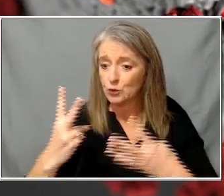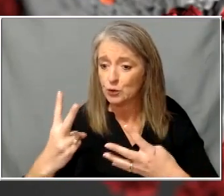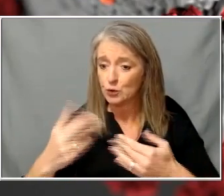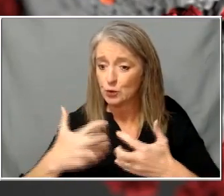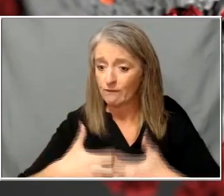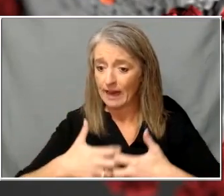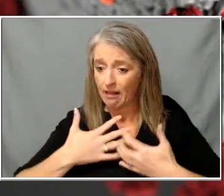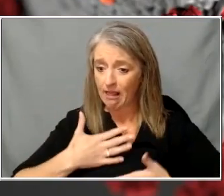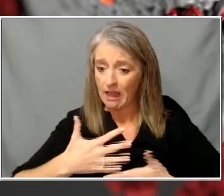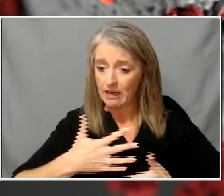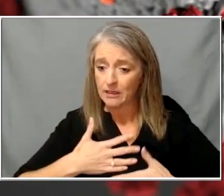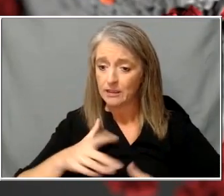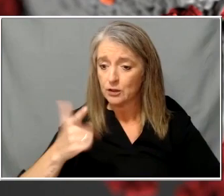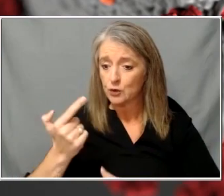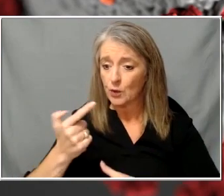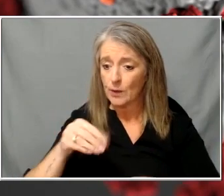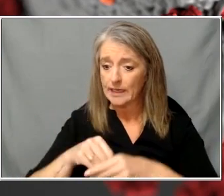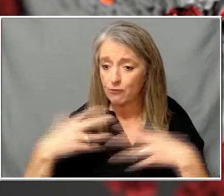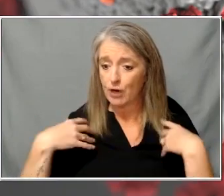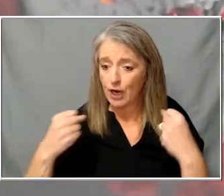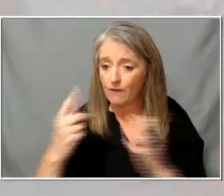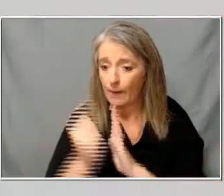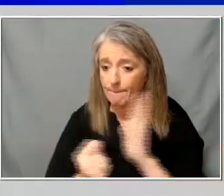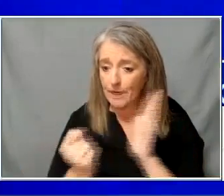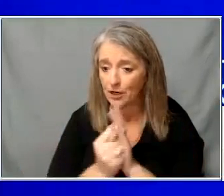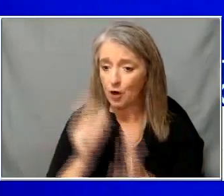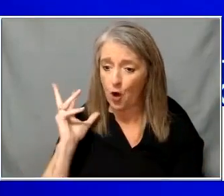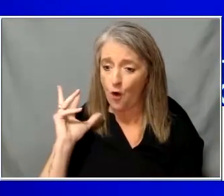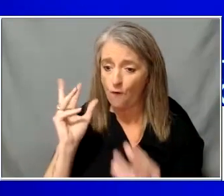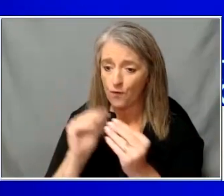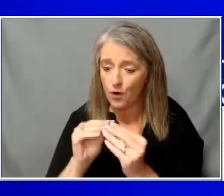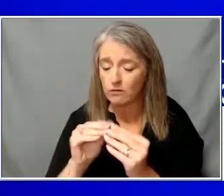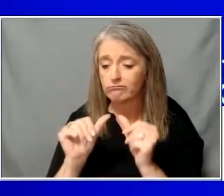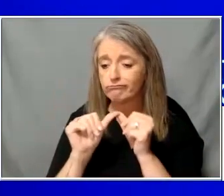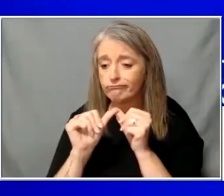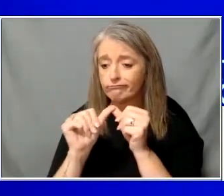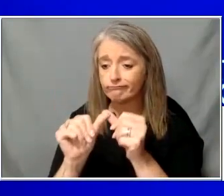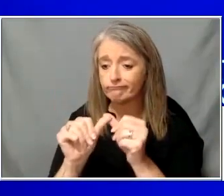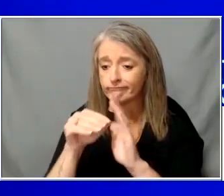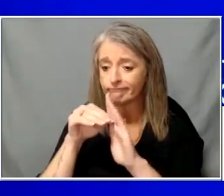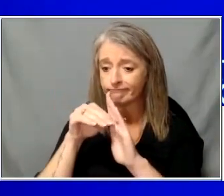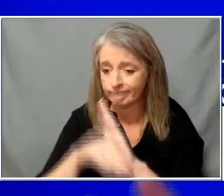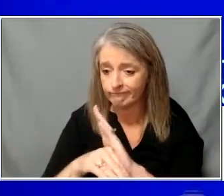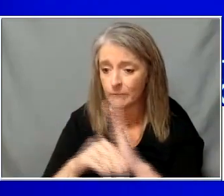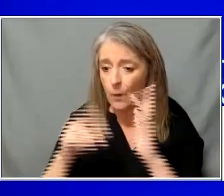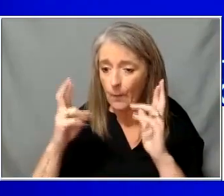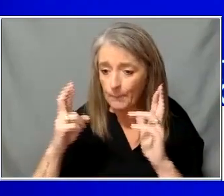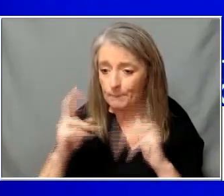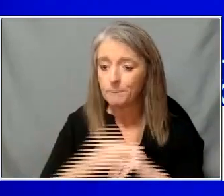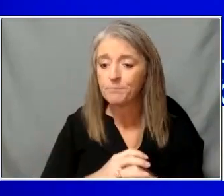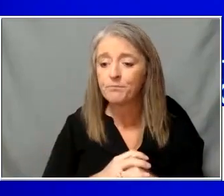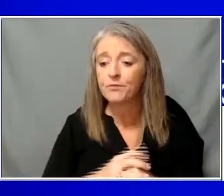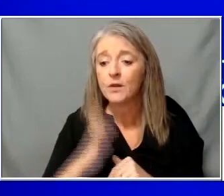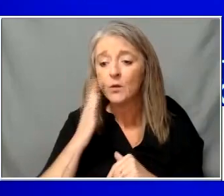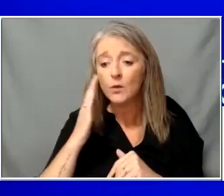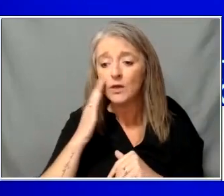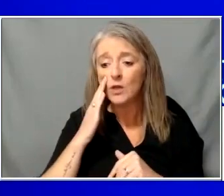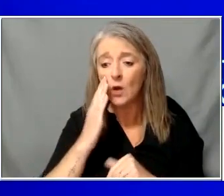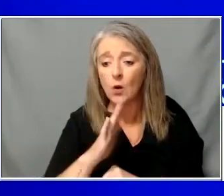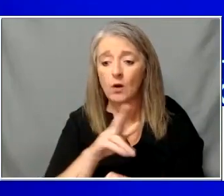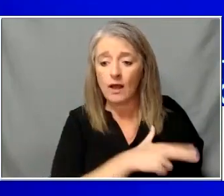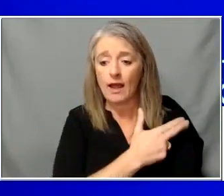then 21 in that recovery period. Overall, hopefully, again, it continues to go down. We know that the cases and